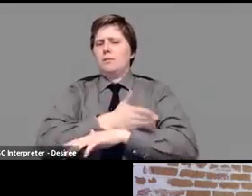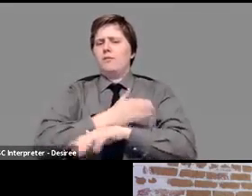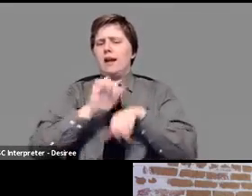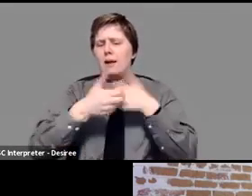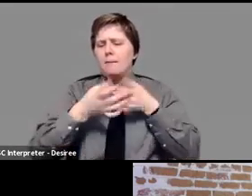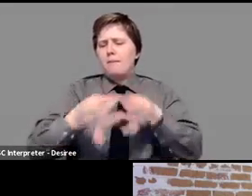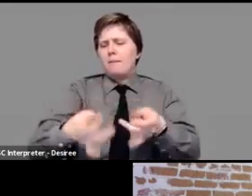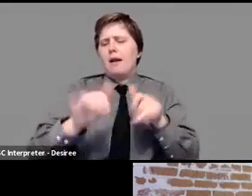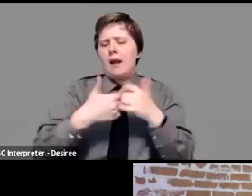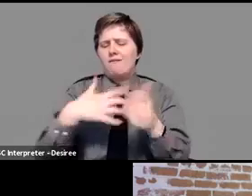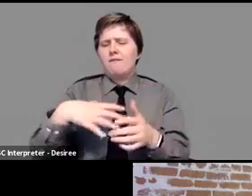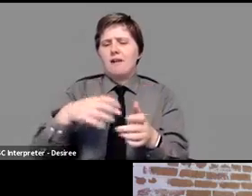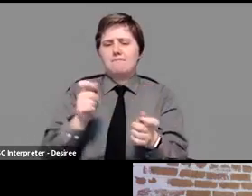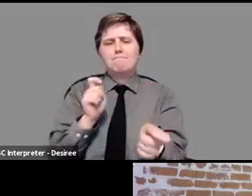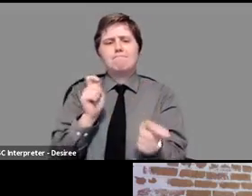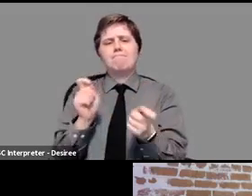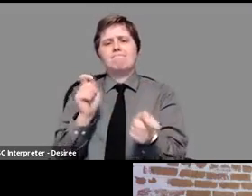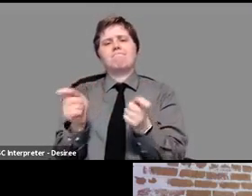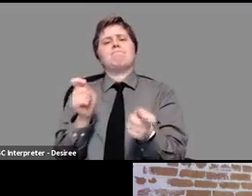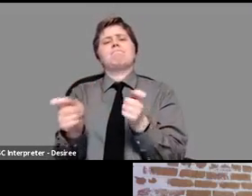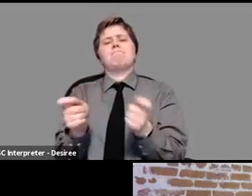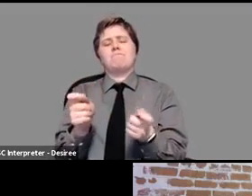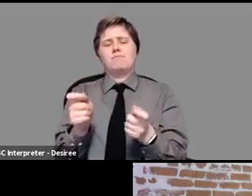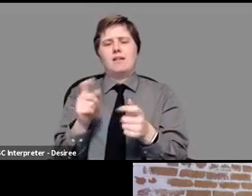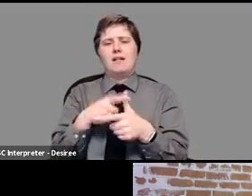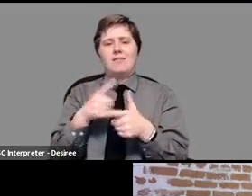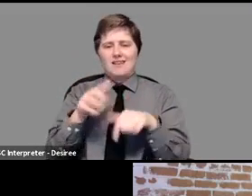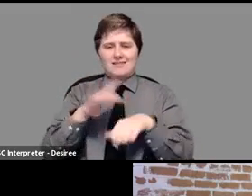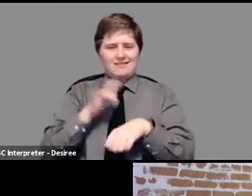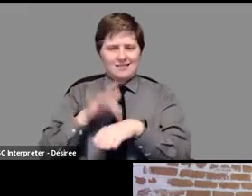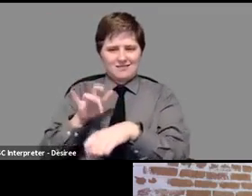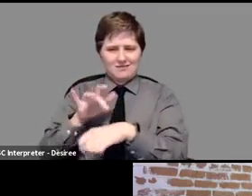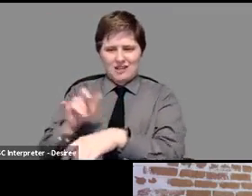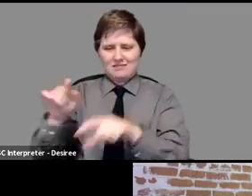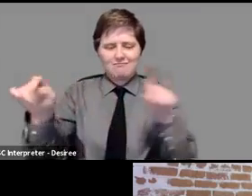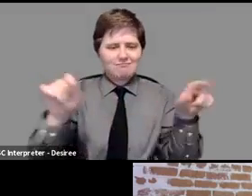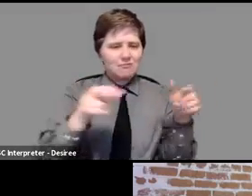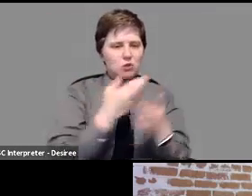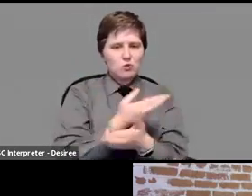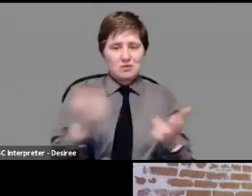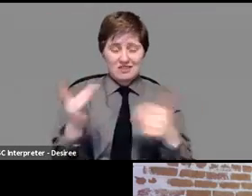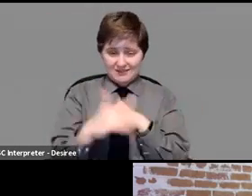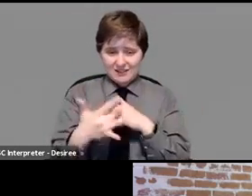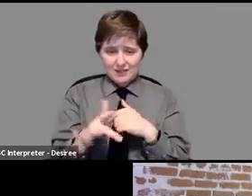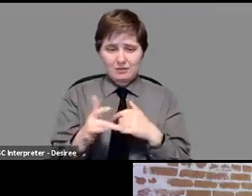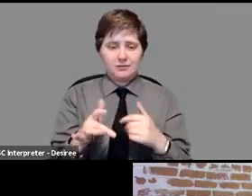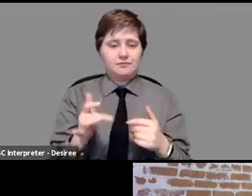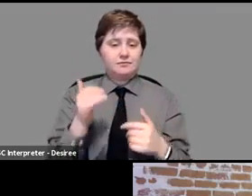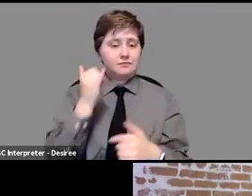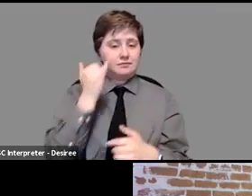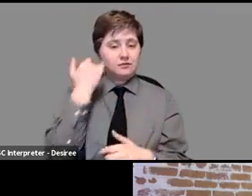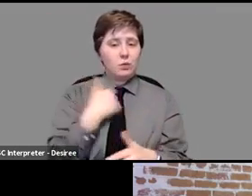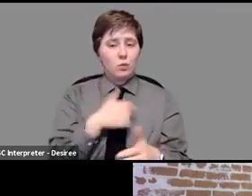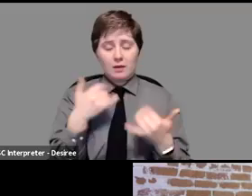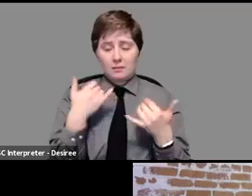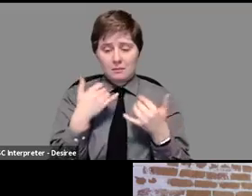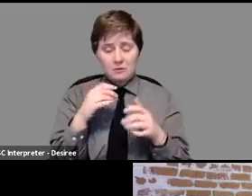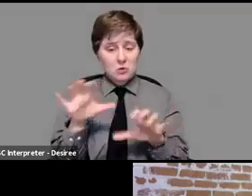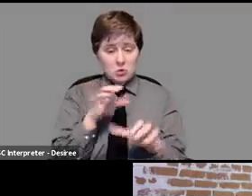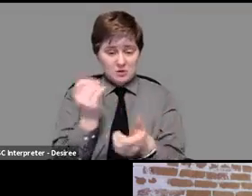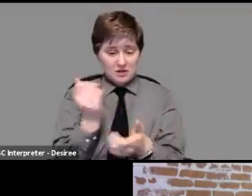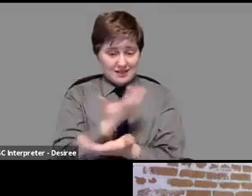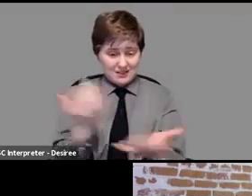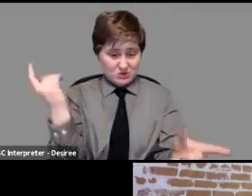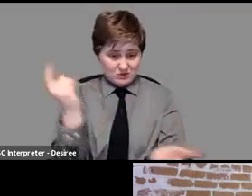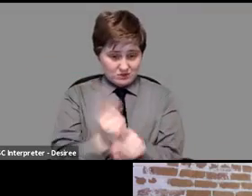How can I fine tune? And then again, taking advantage of all those resources that if we play our cards right, we will end